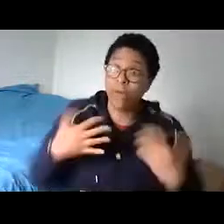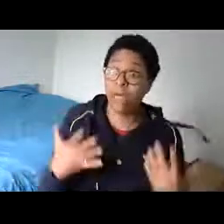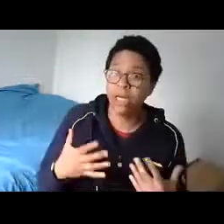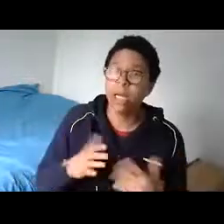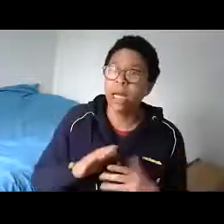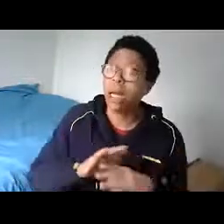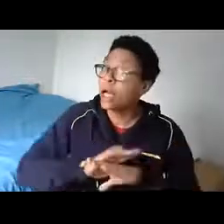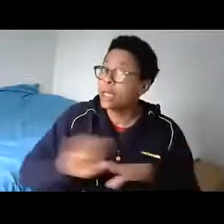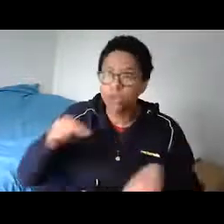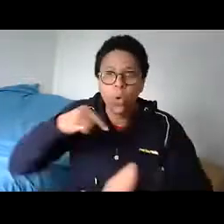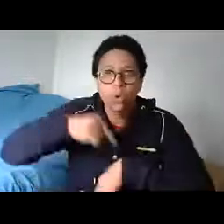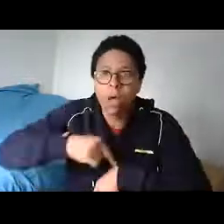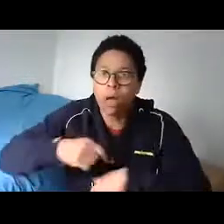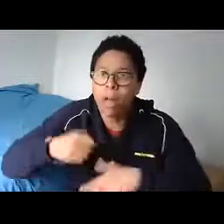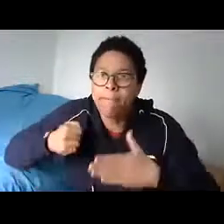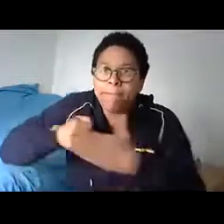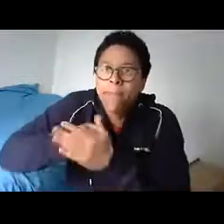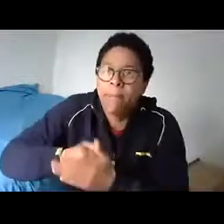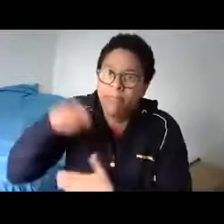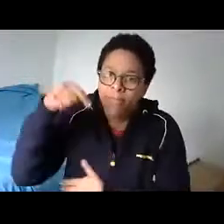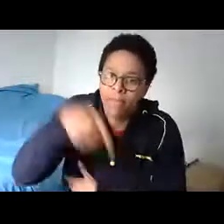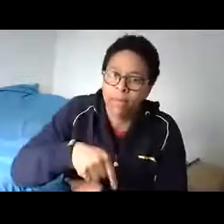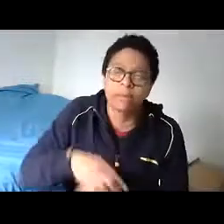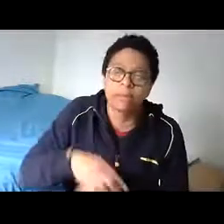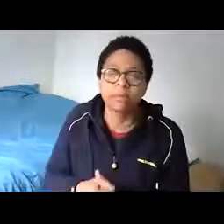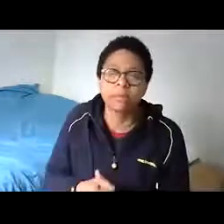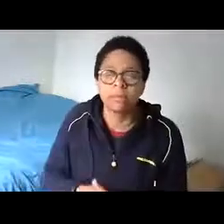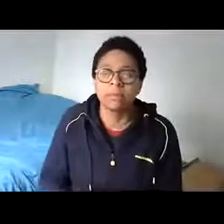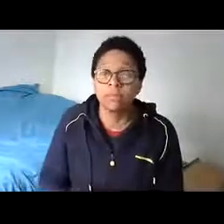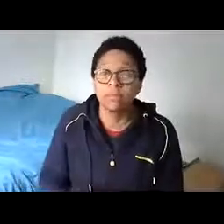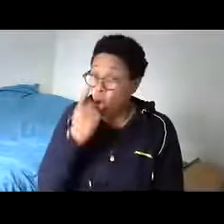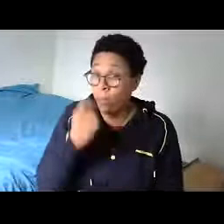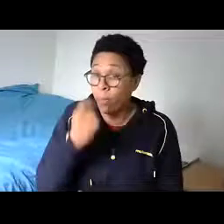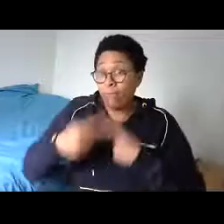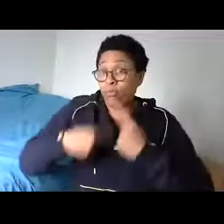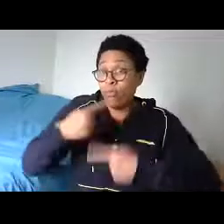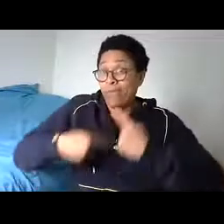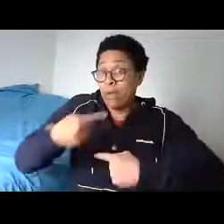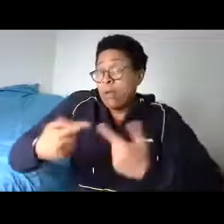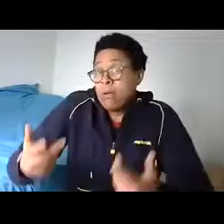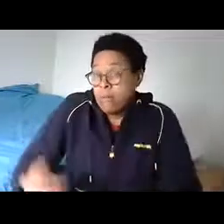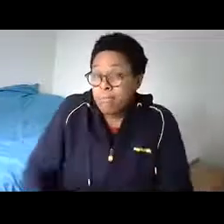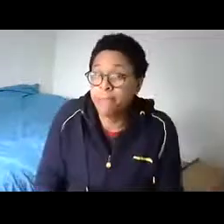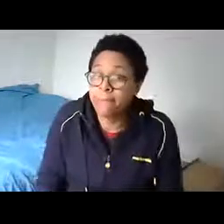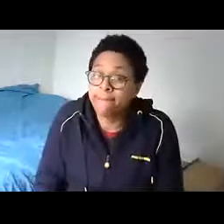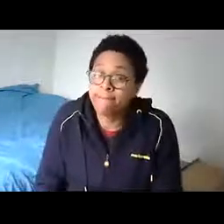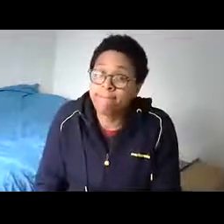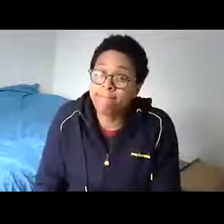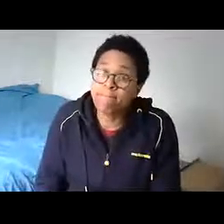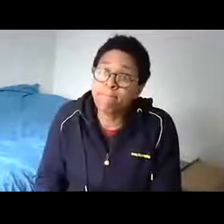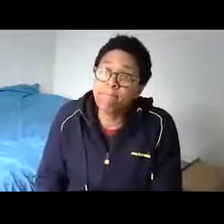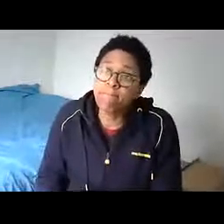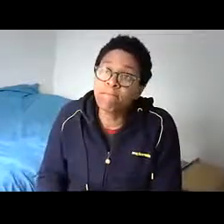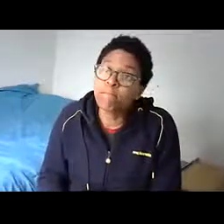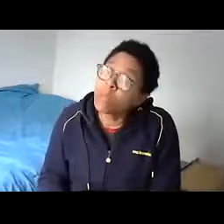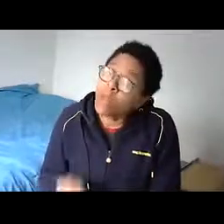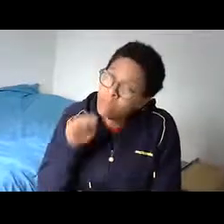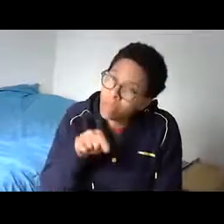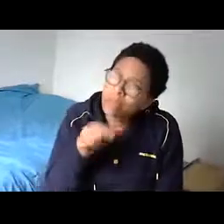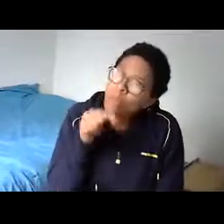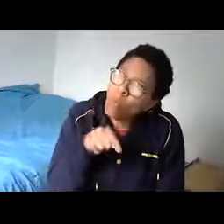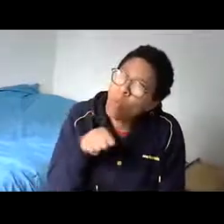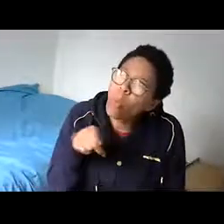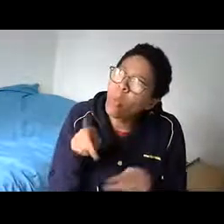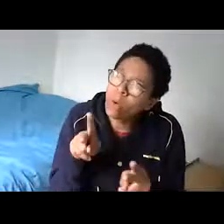to it, so it could be like forever effectively, and that would be a way for a person